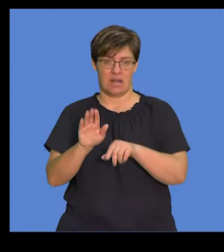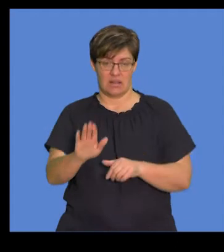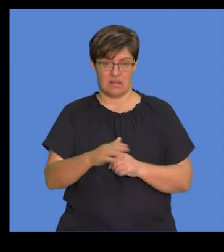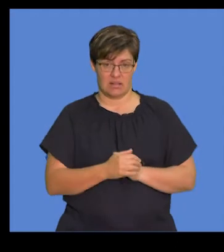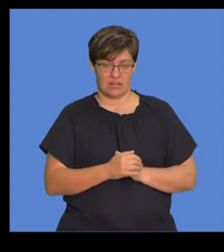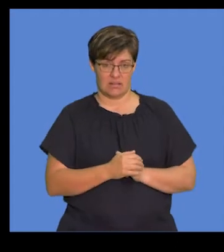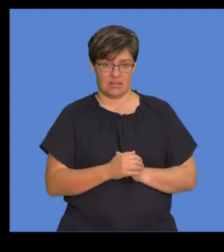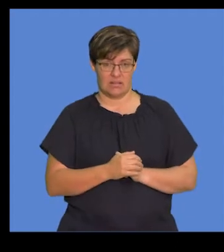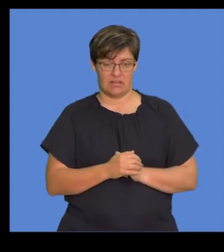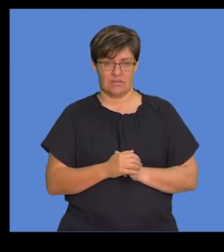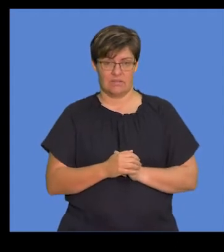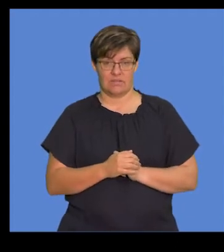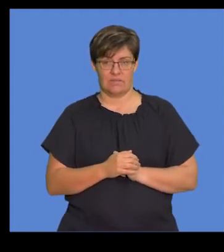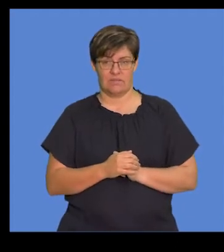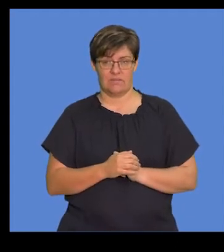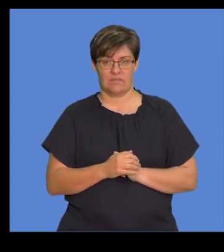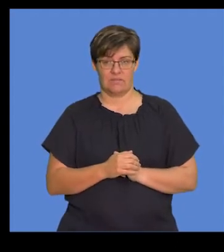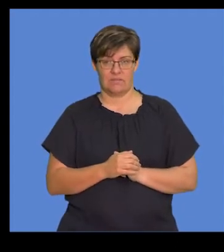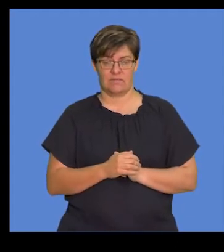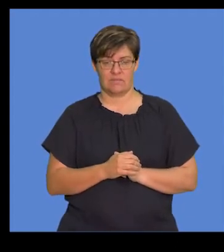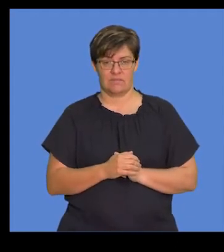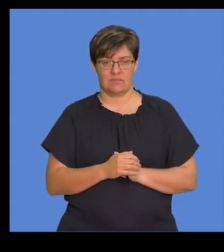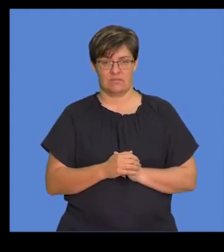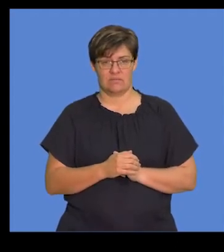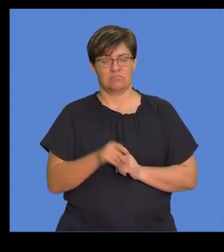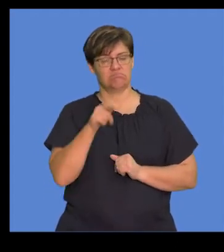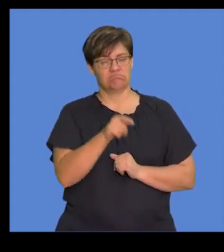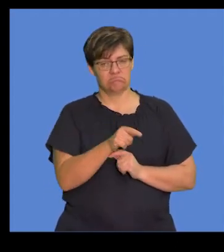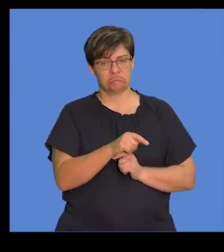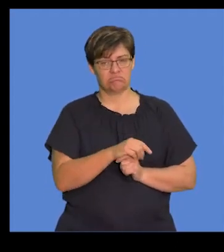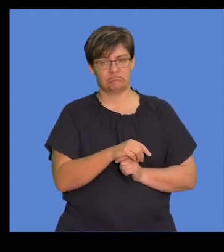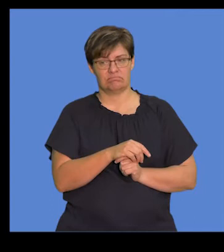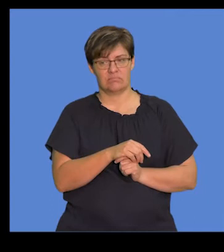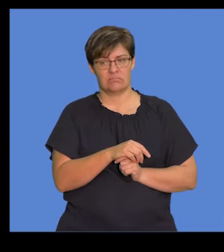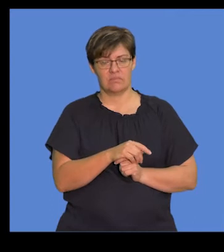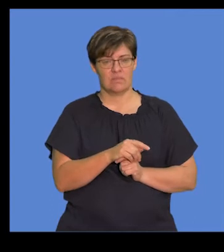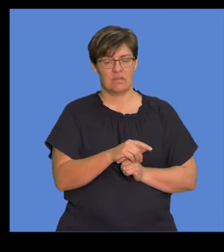parallel circuit. All right. Okay, and then the issue